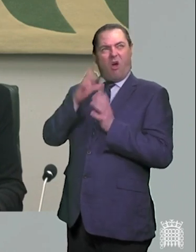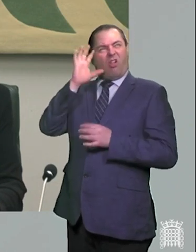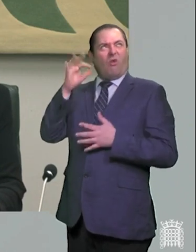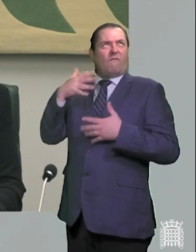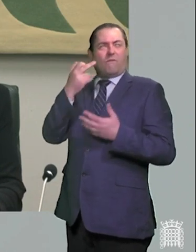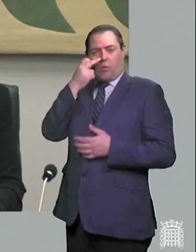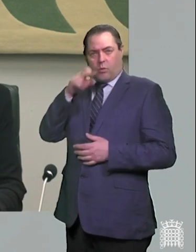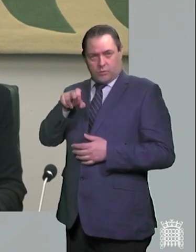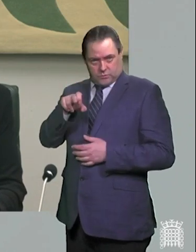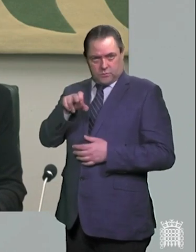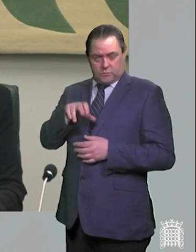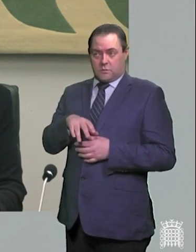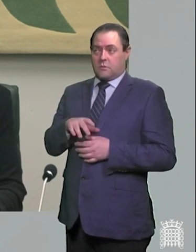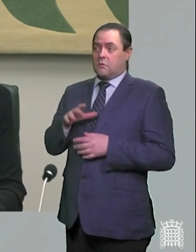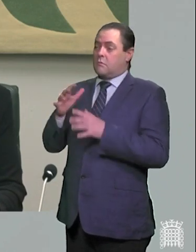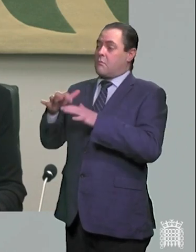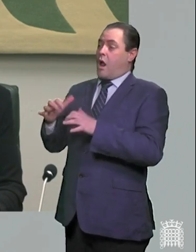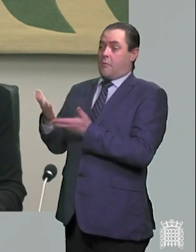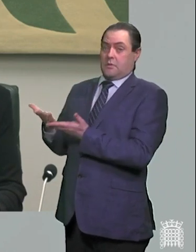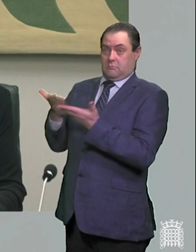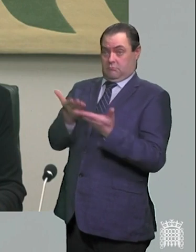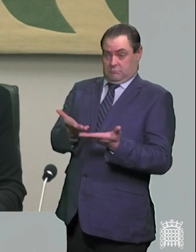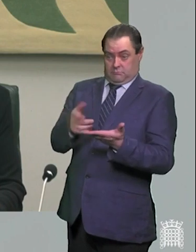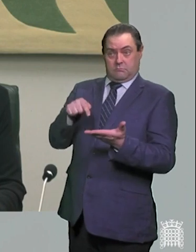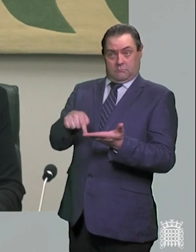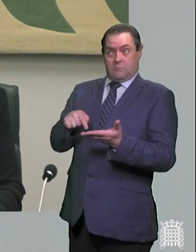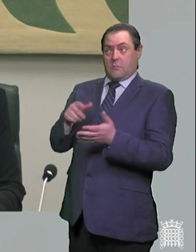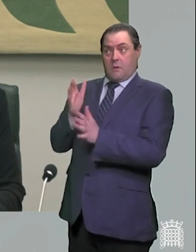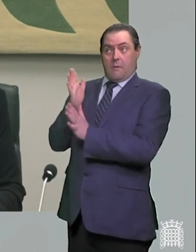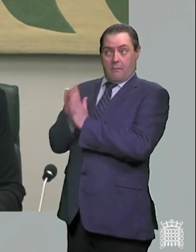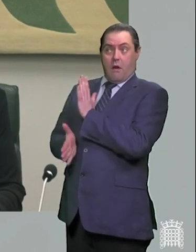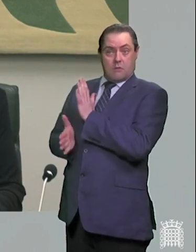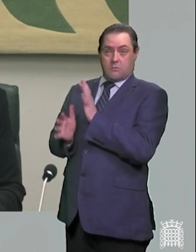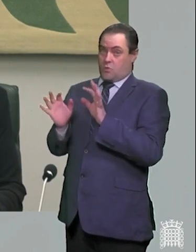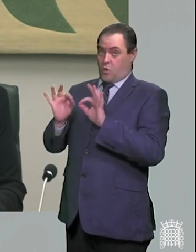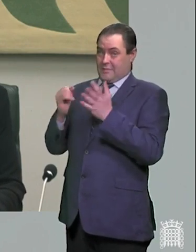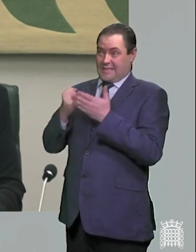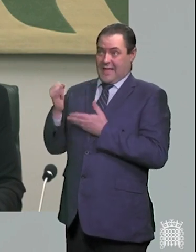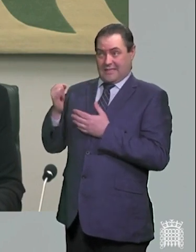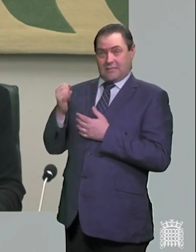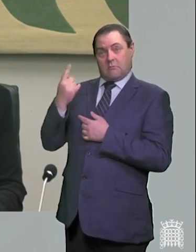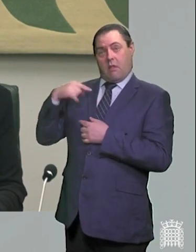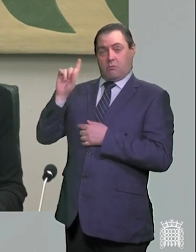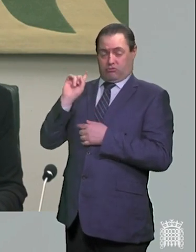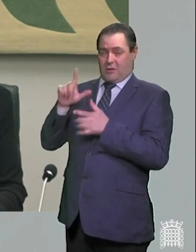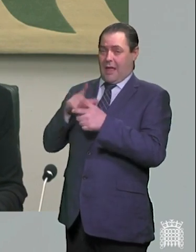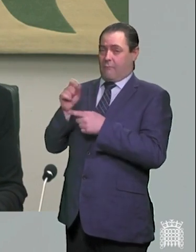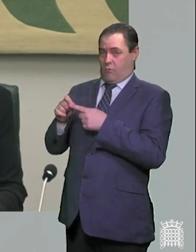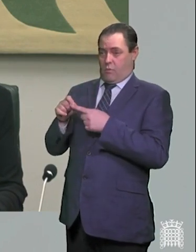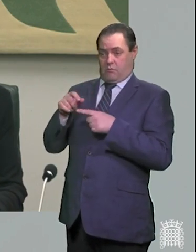do by referring this matter to us in the motion which was carried without a vote against in April last year.